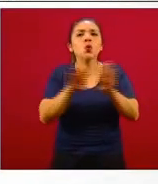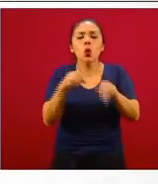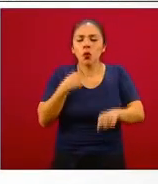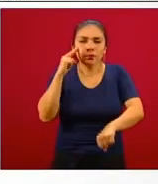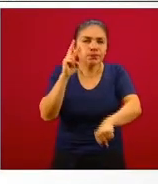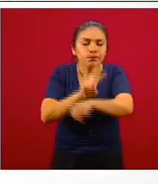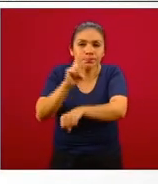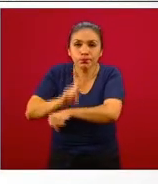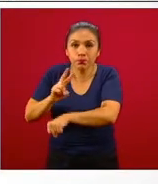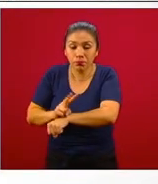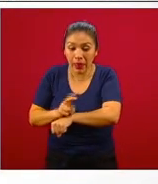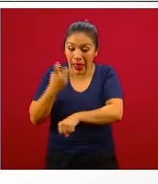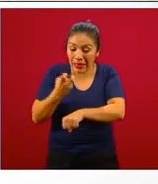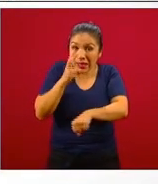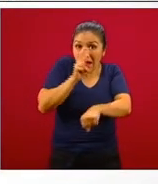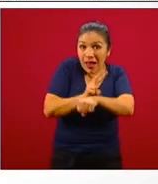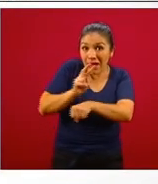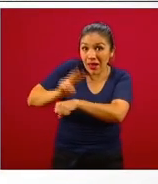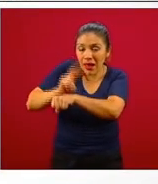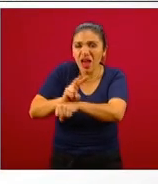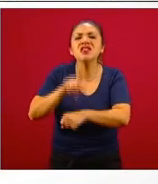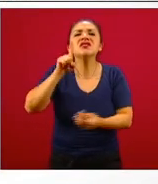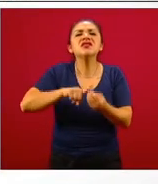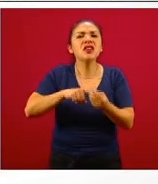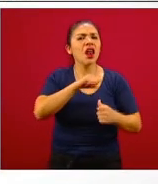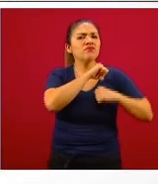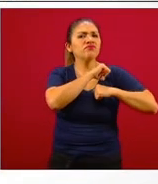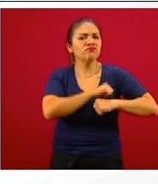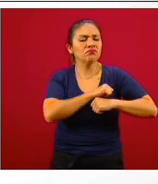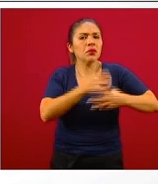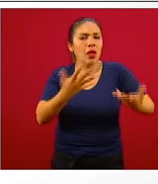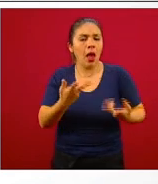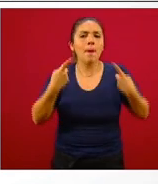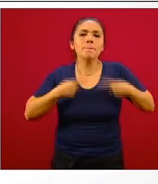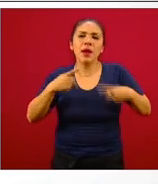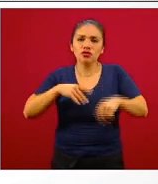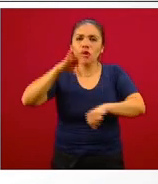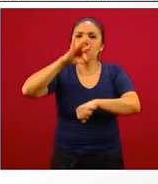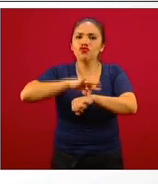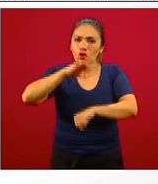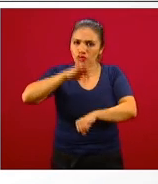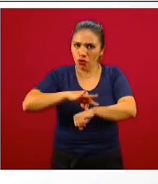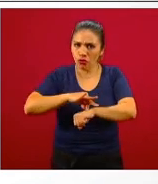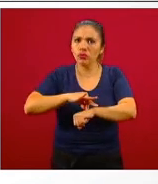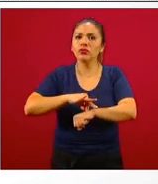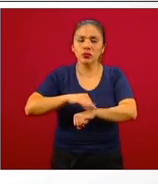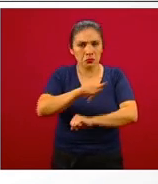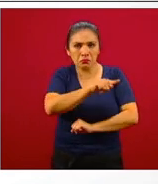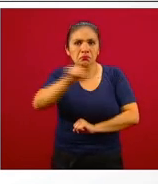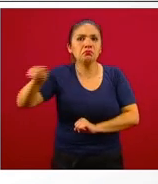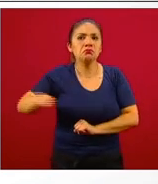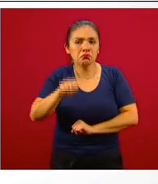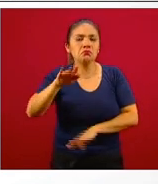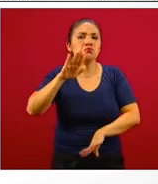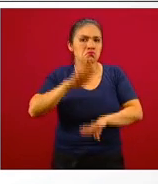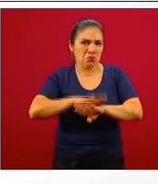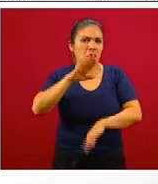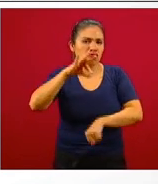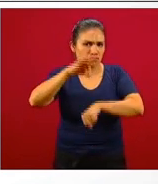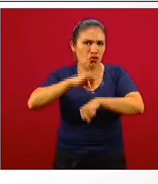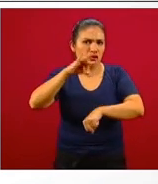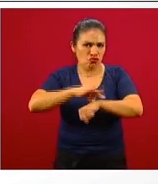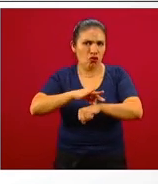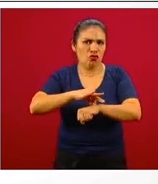and monitor them. And this monitoring, who's going to be in charge of that? Doctors, the majority of them